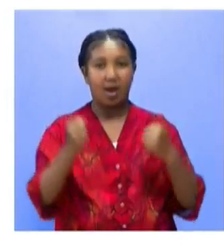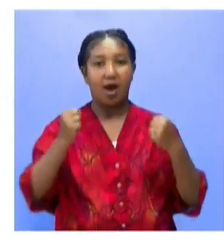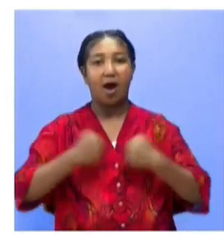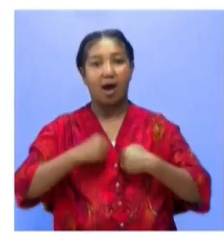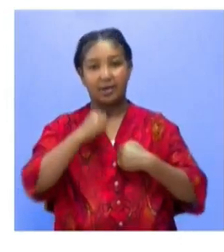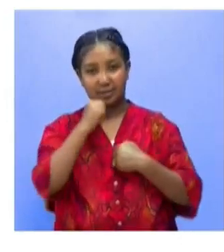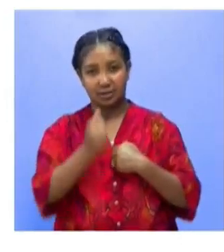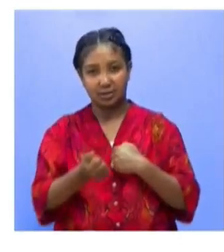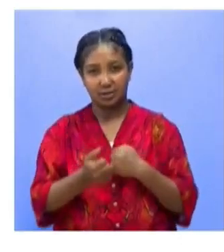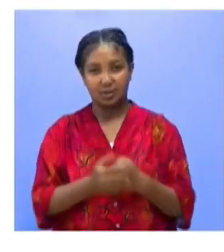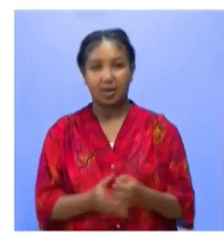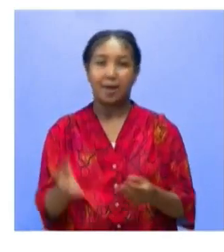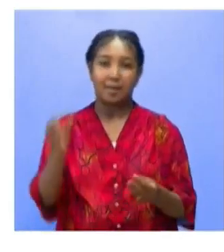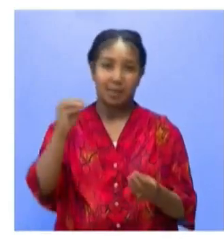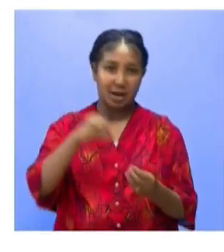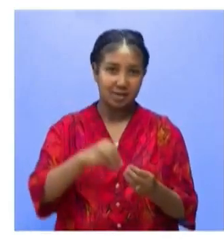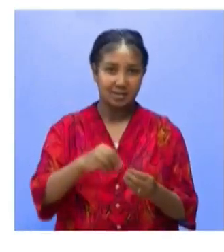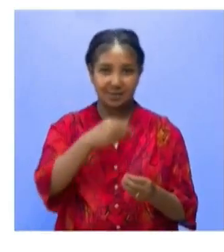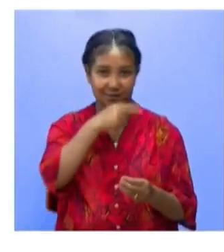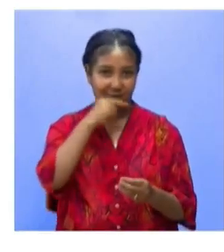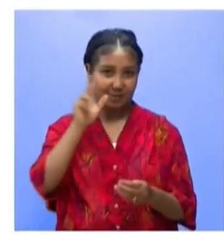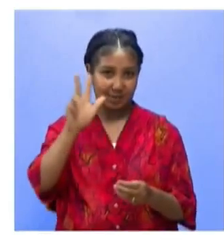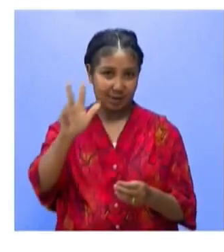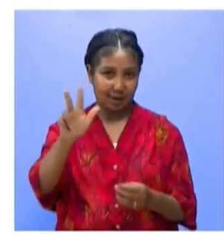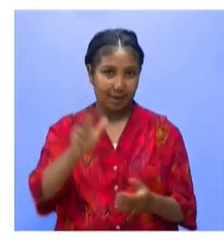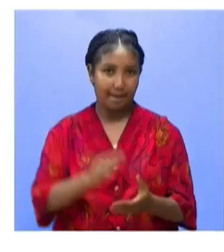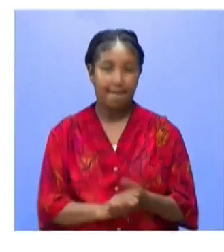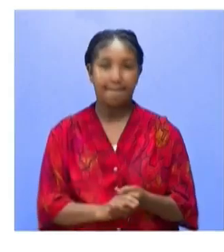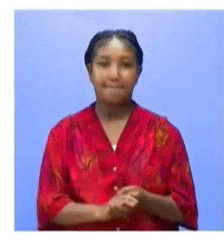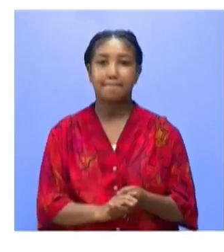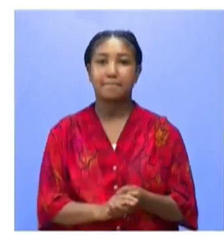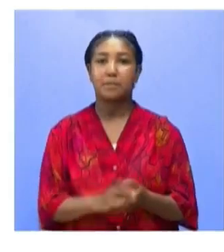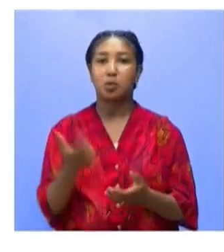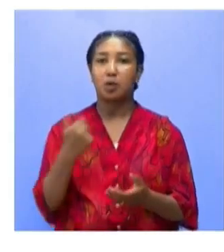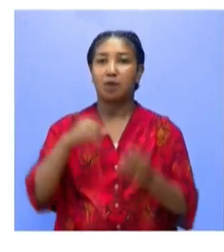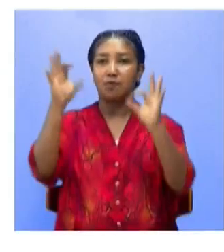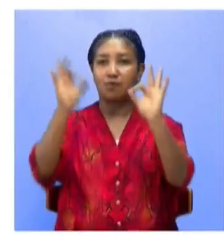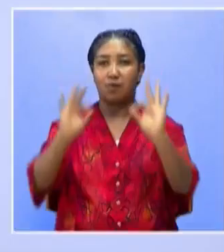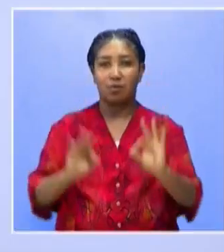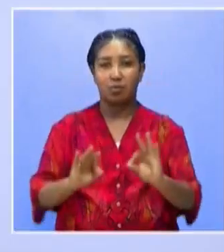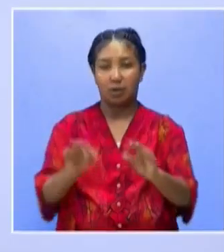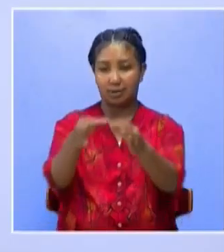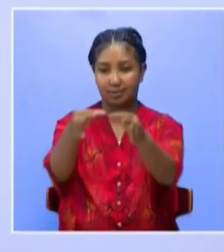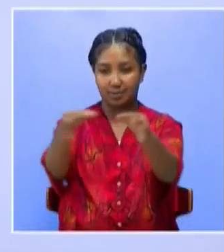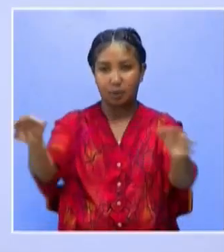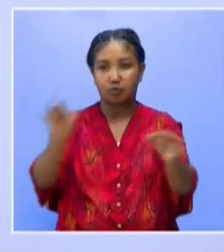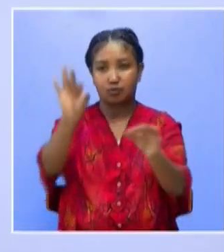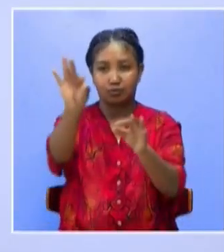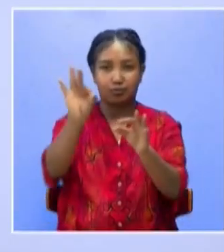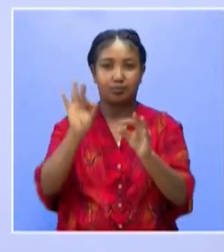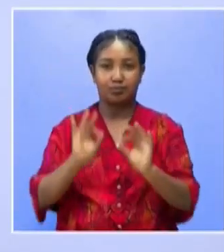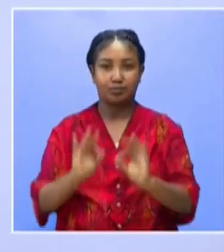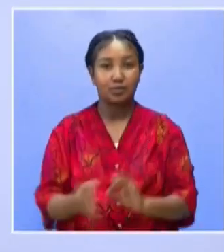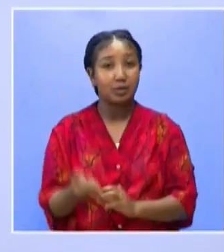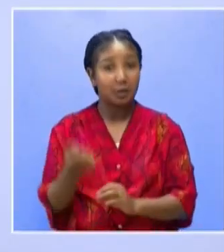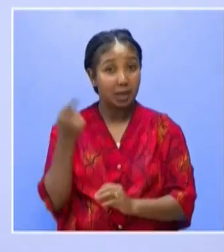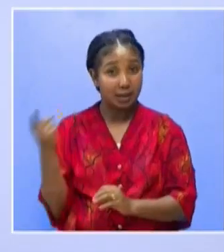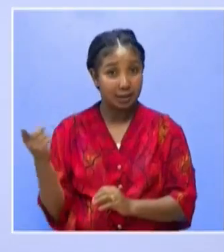Hasn't plus verbosary. We can derive from the given sentence. Am I